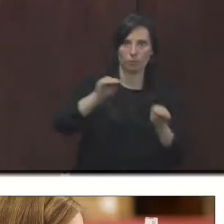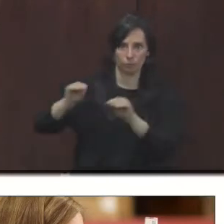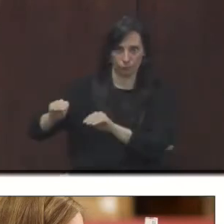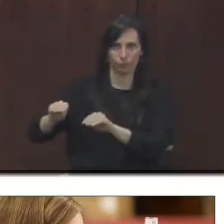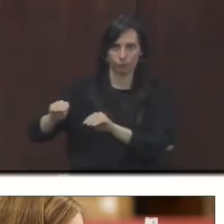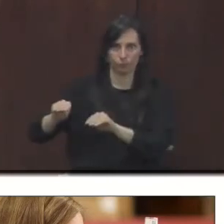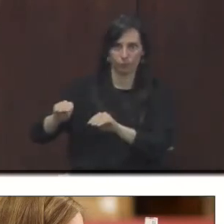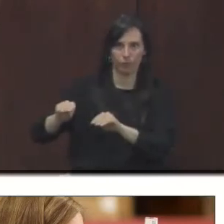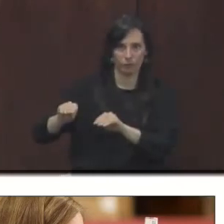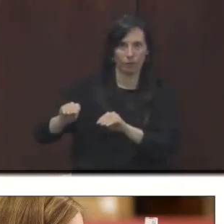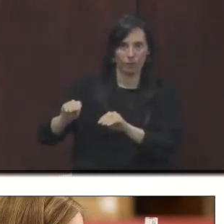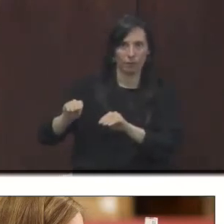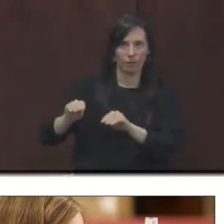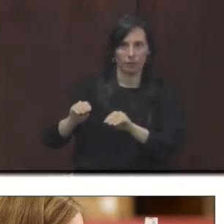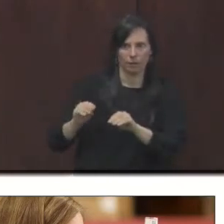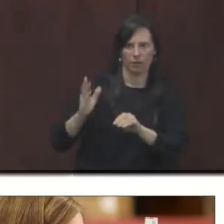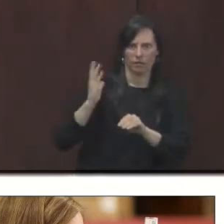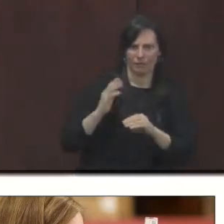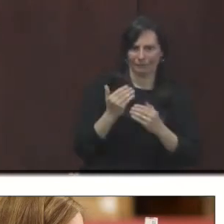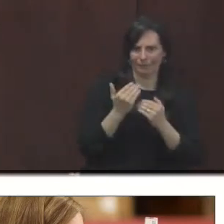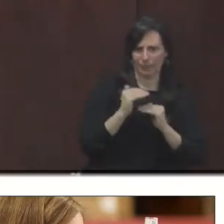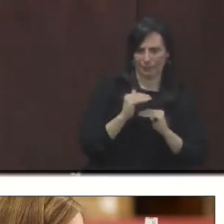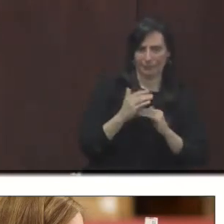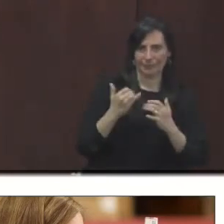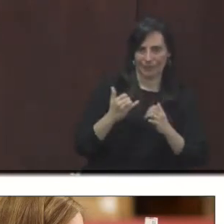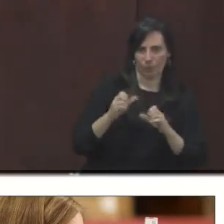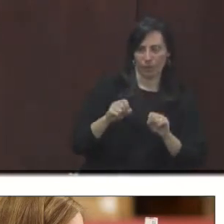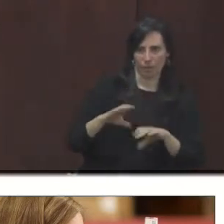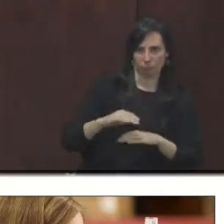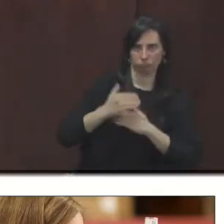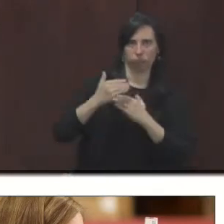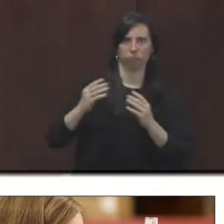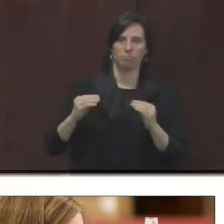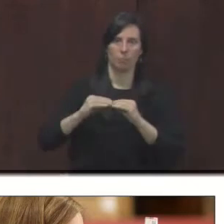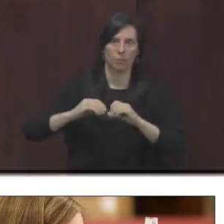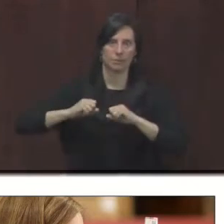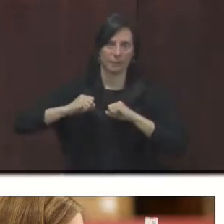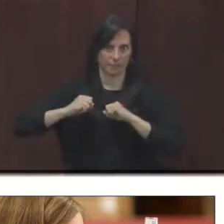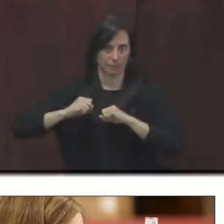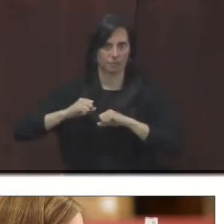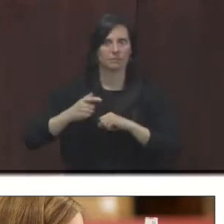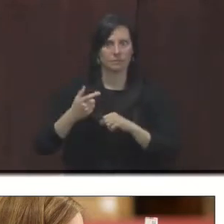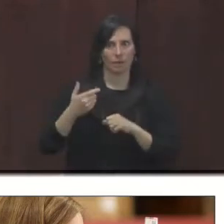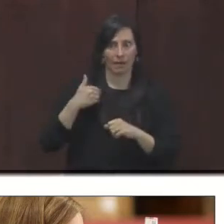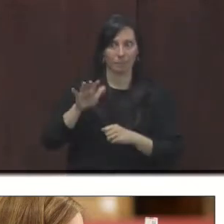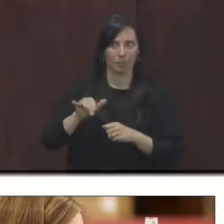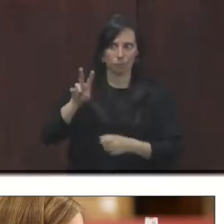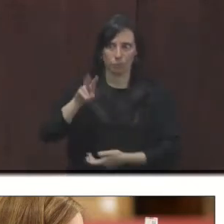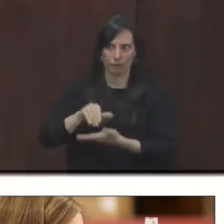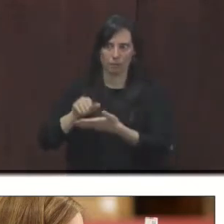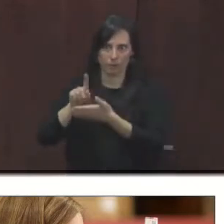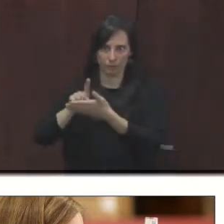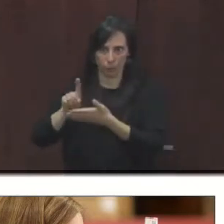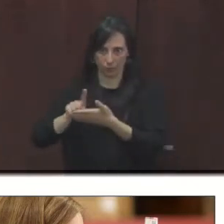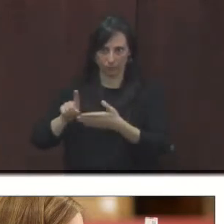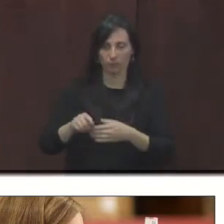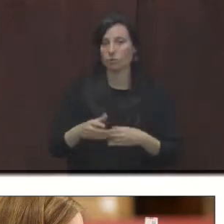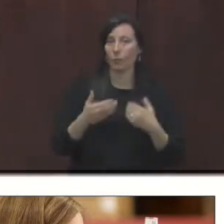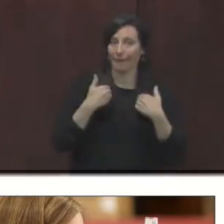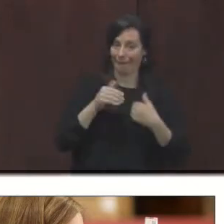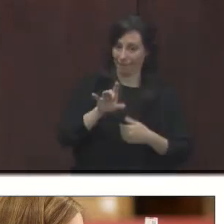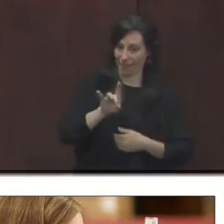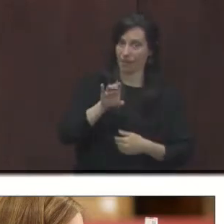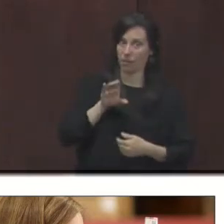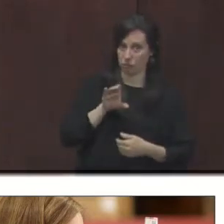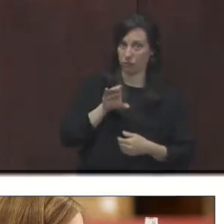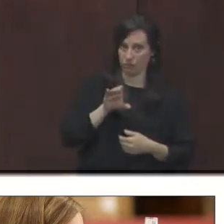capacity to do 2,000 vaccines a week. With 800 on hand, we'll be able to push through our current